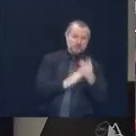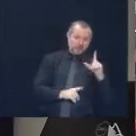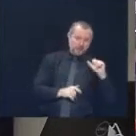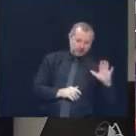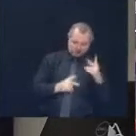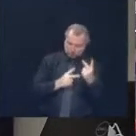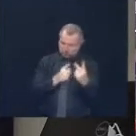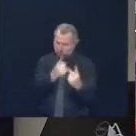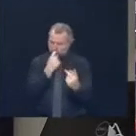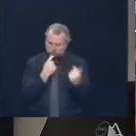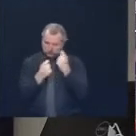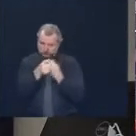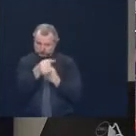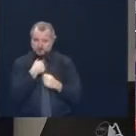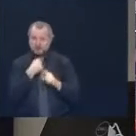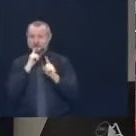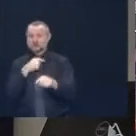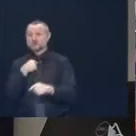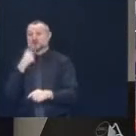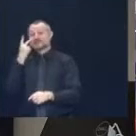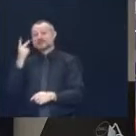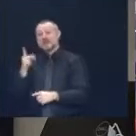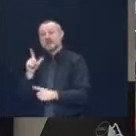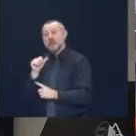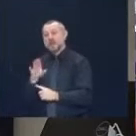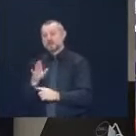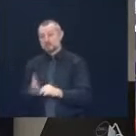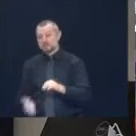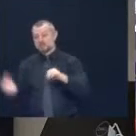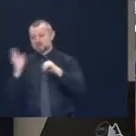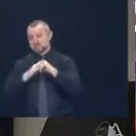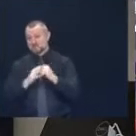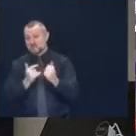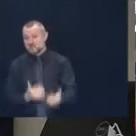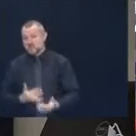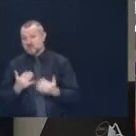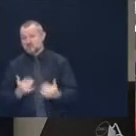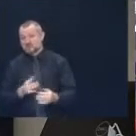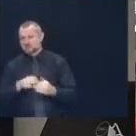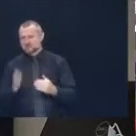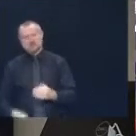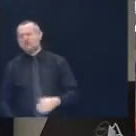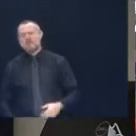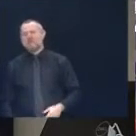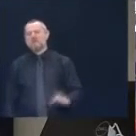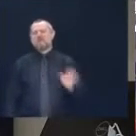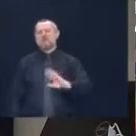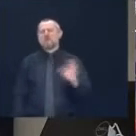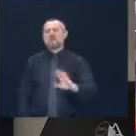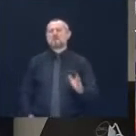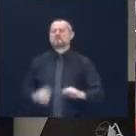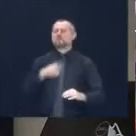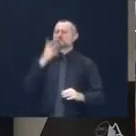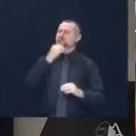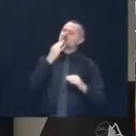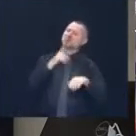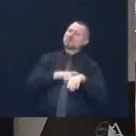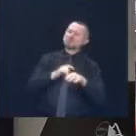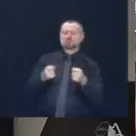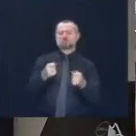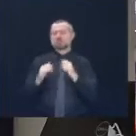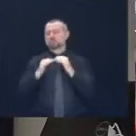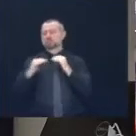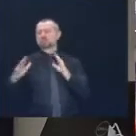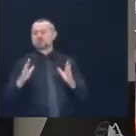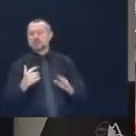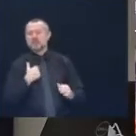lag the lag times we are tracking have not increased U at all really amongst the the larger labs and the smaller Labs we have a work of hundreds